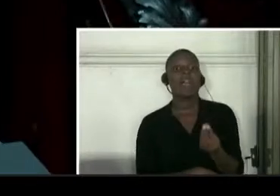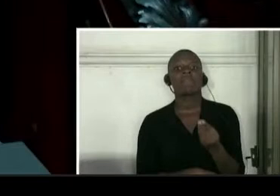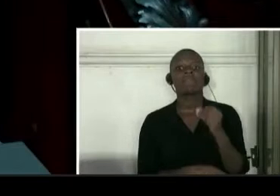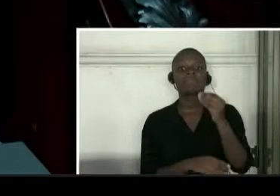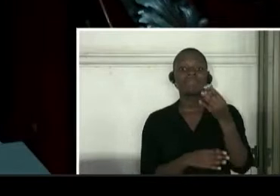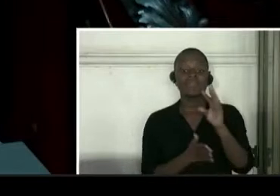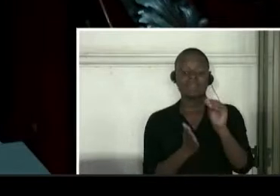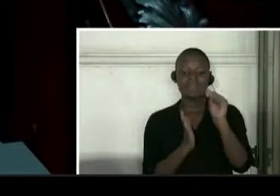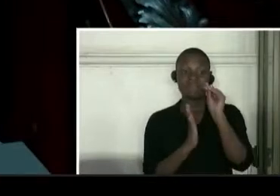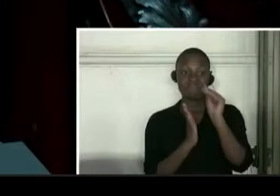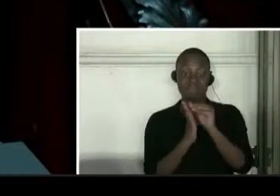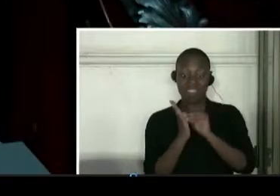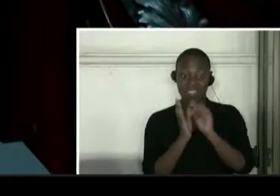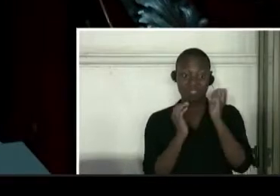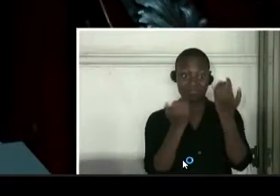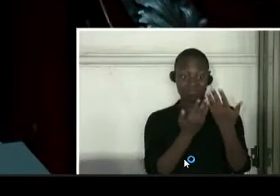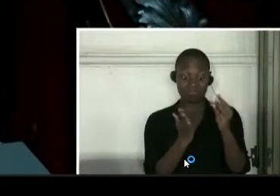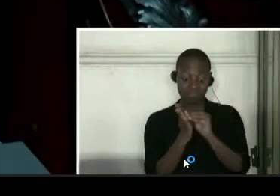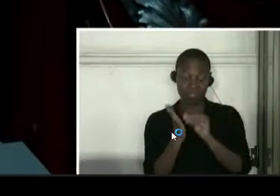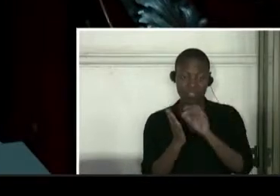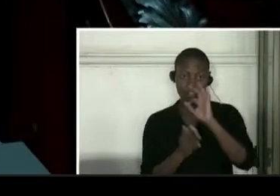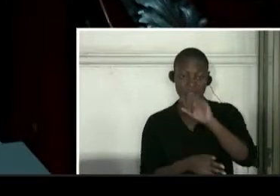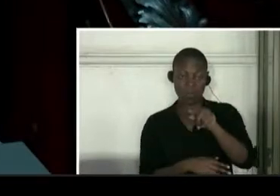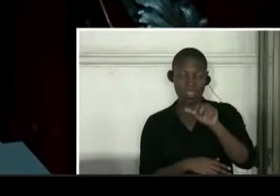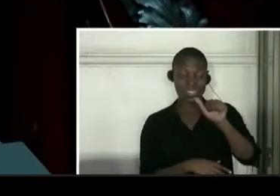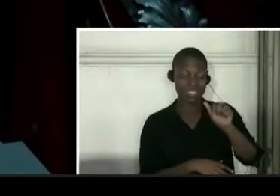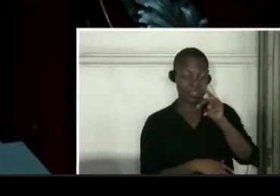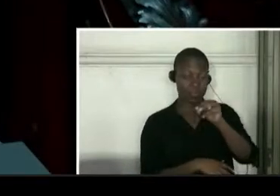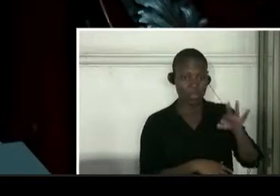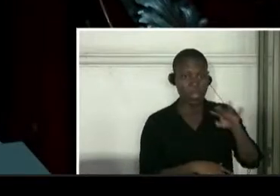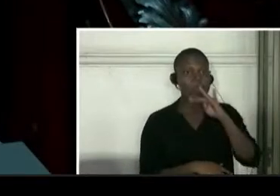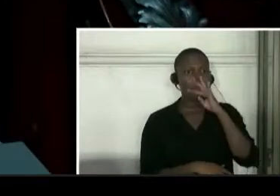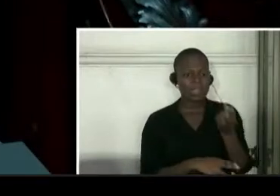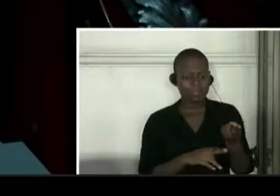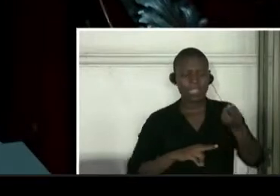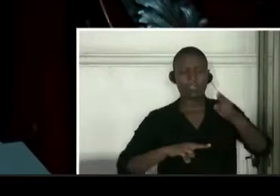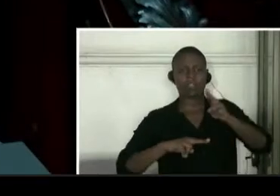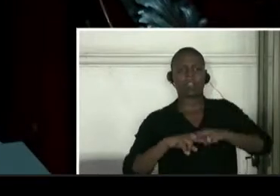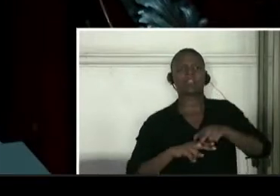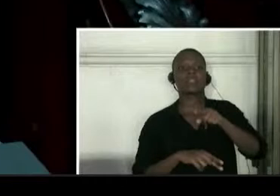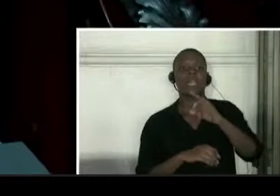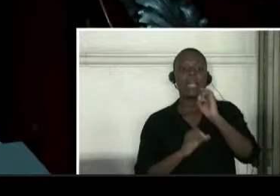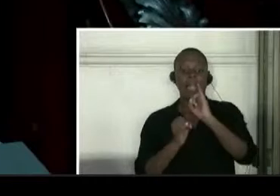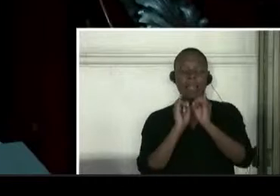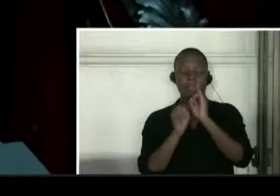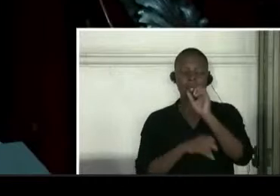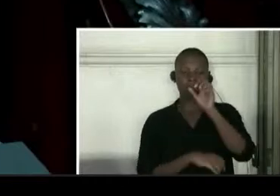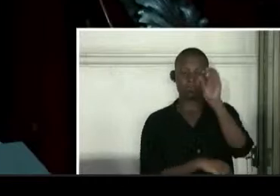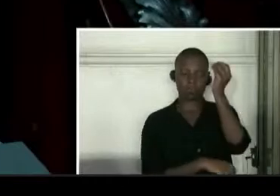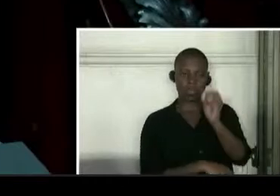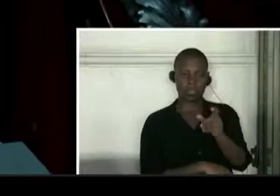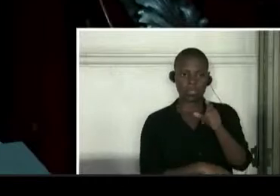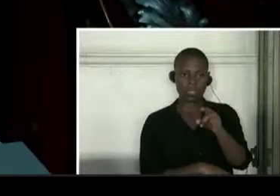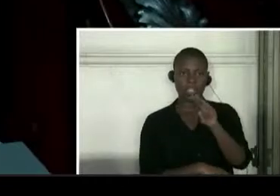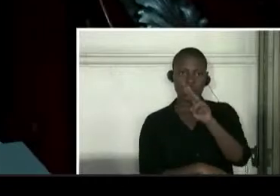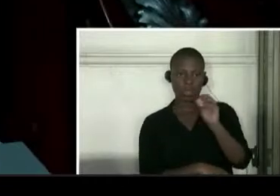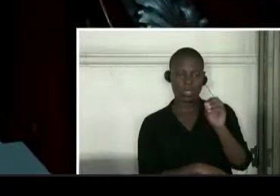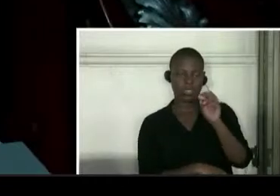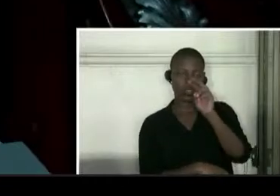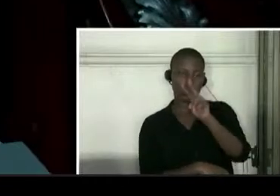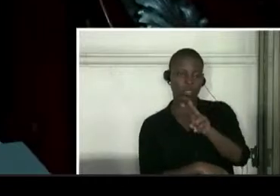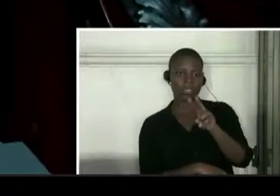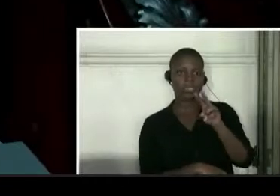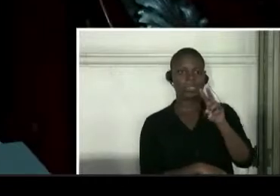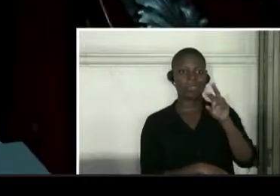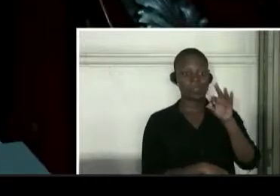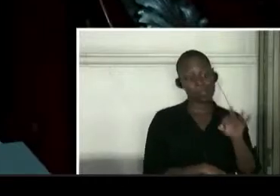of 3.6 billion for the department and will increase by 11% between 21-22 and 22-23 financial